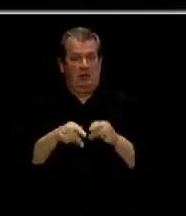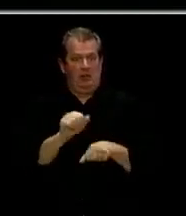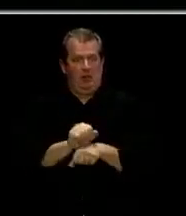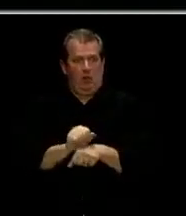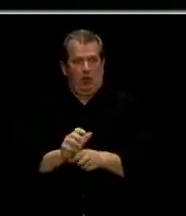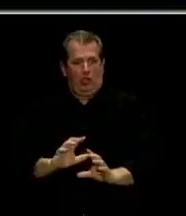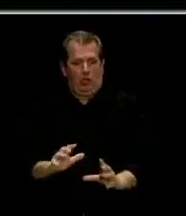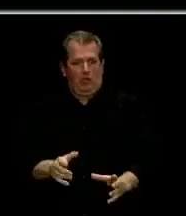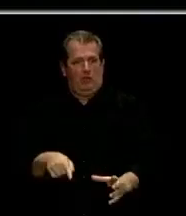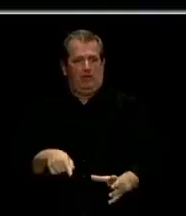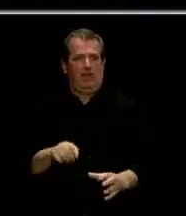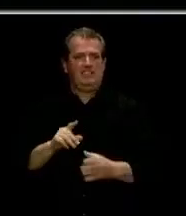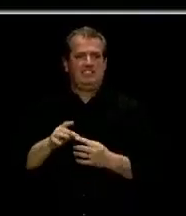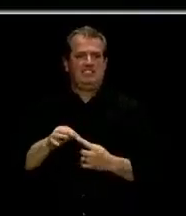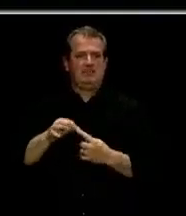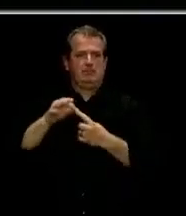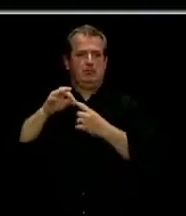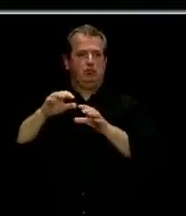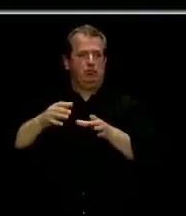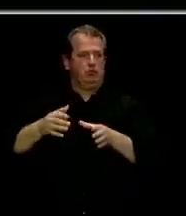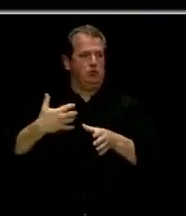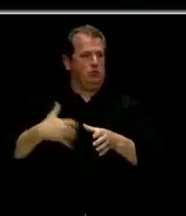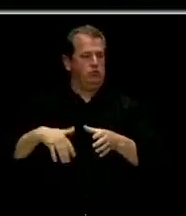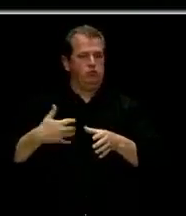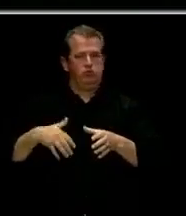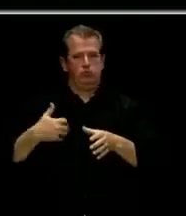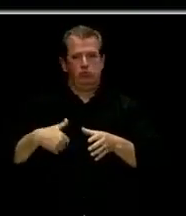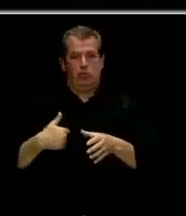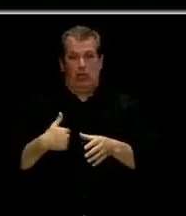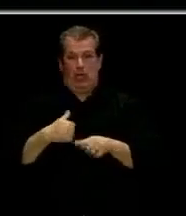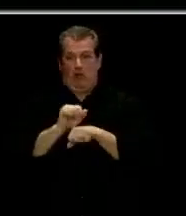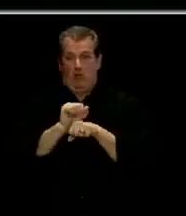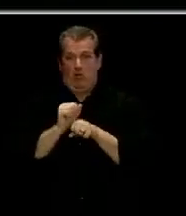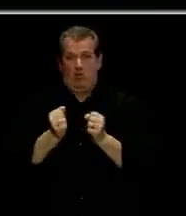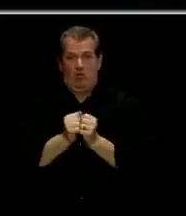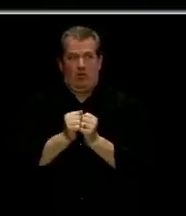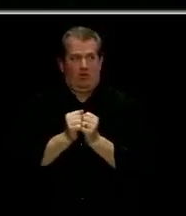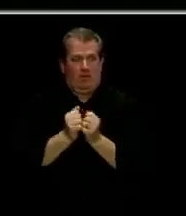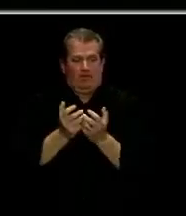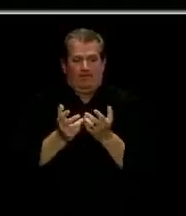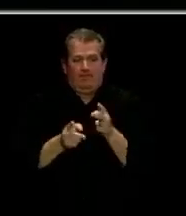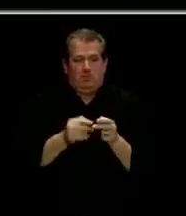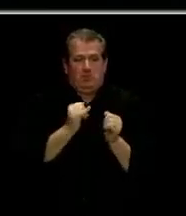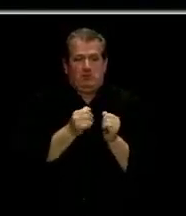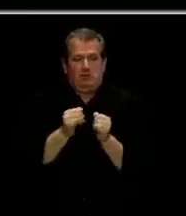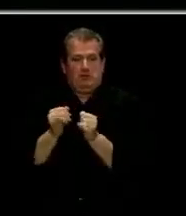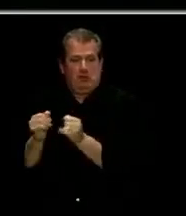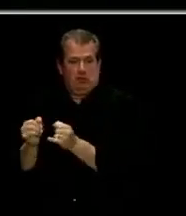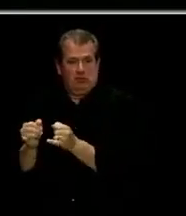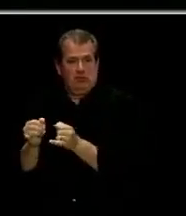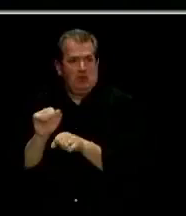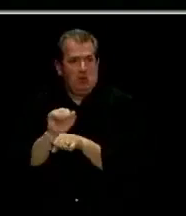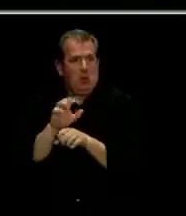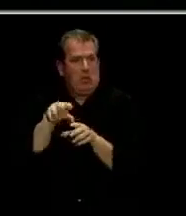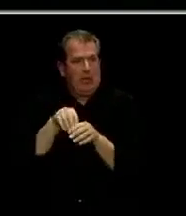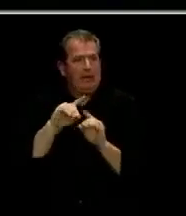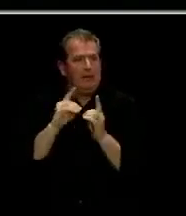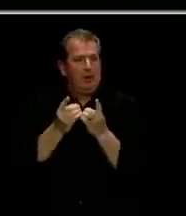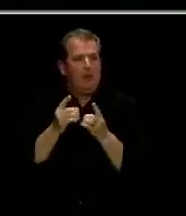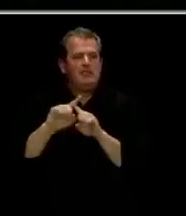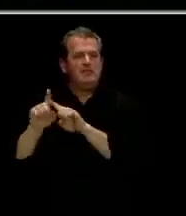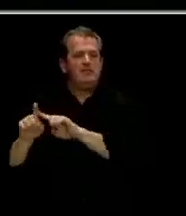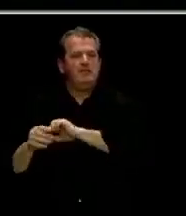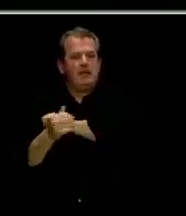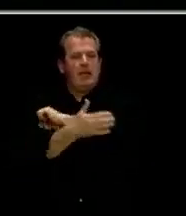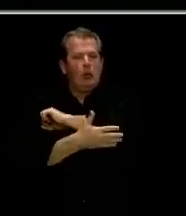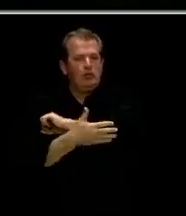a very special group. I've worked with individuals who work in our Department of Health in different counties,